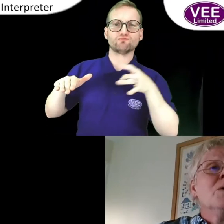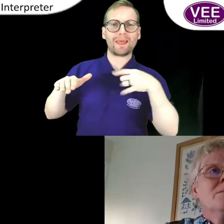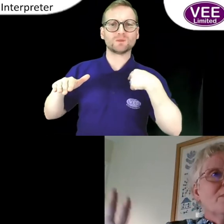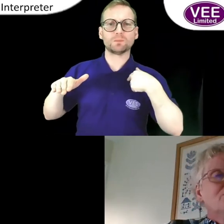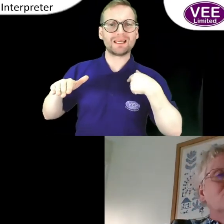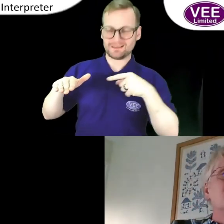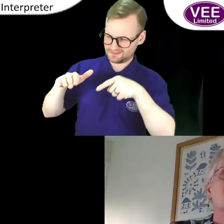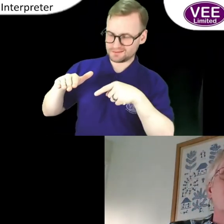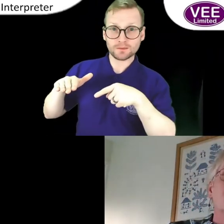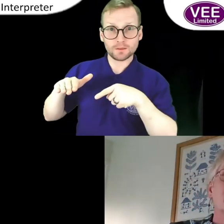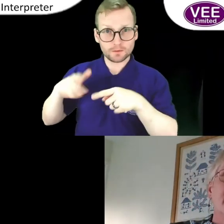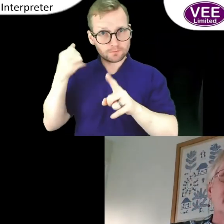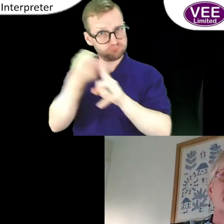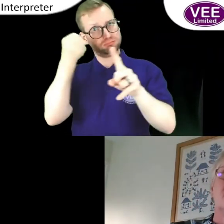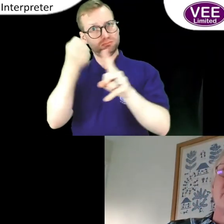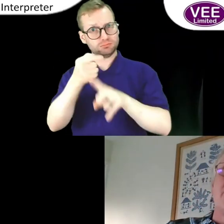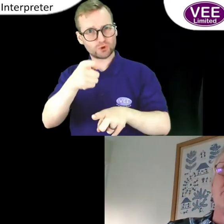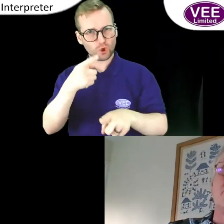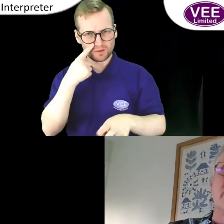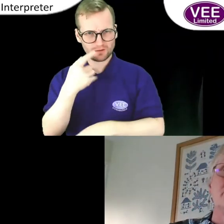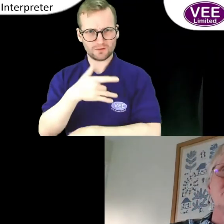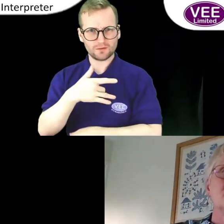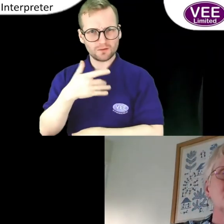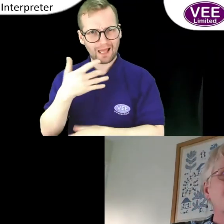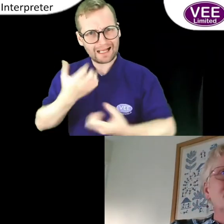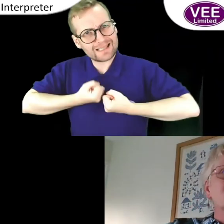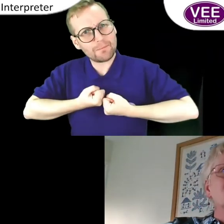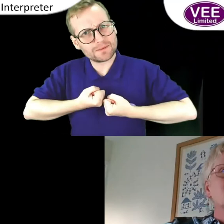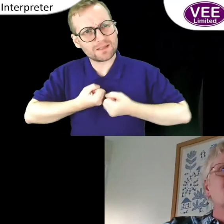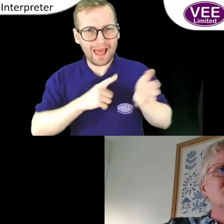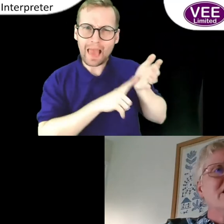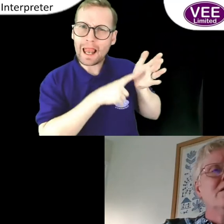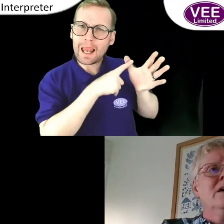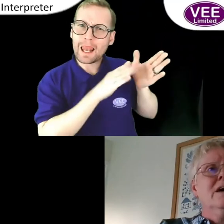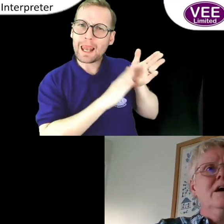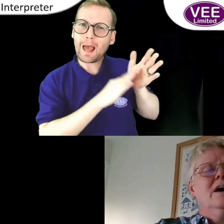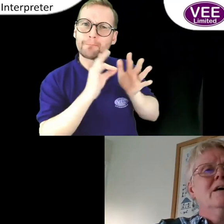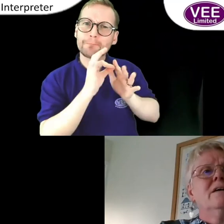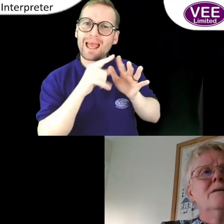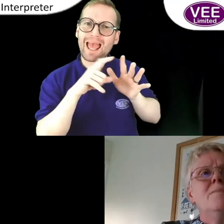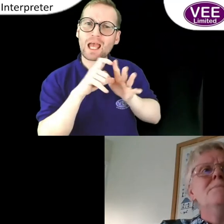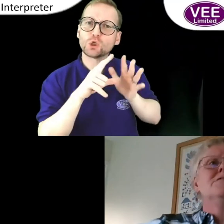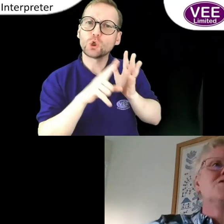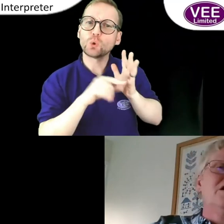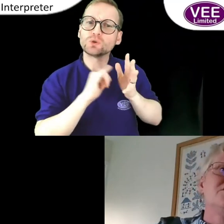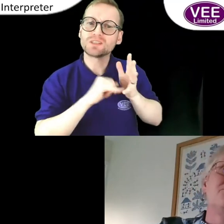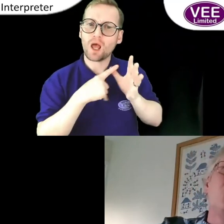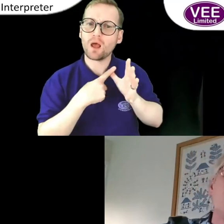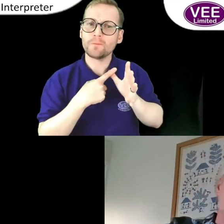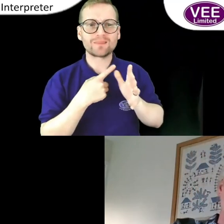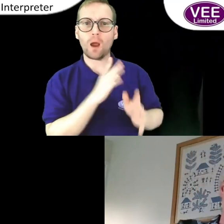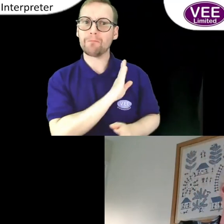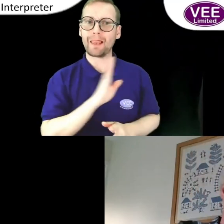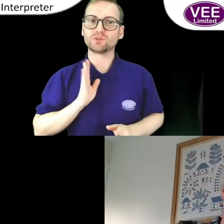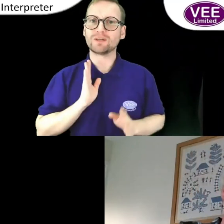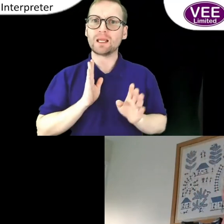to put it at arm's length, as has happened with Lampedusa. Lampedusa is now a militarized